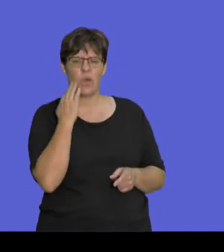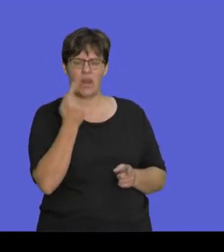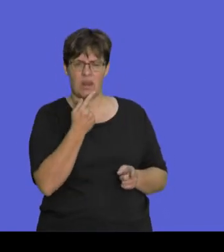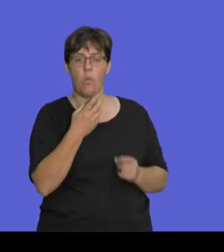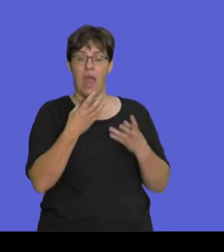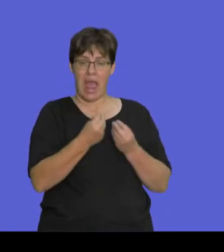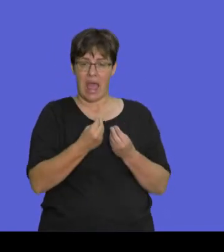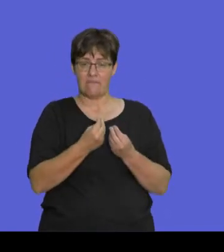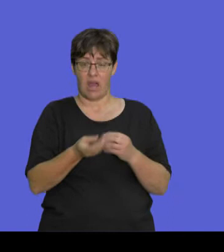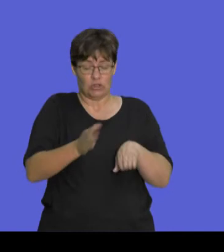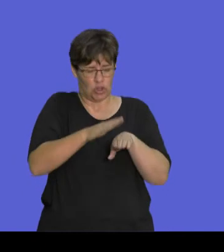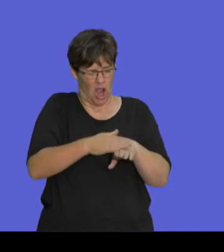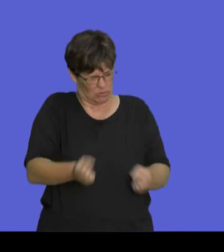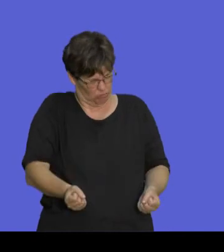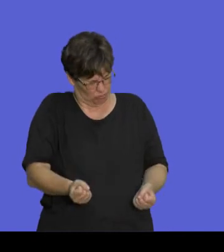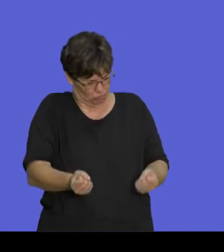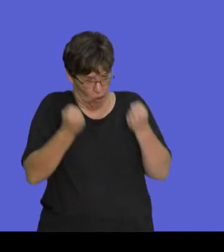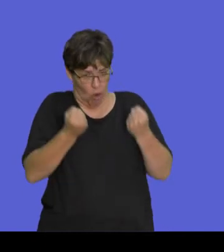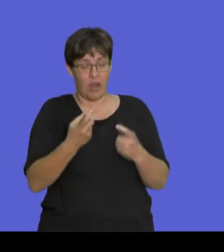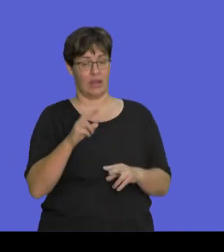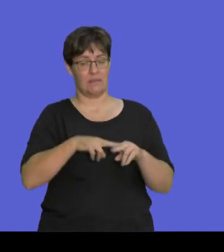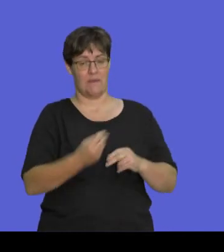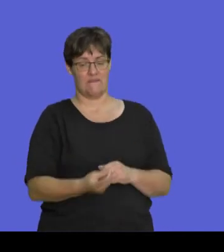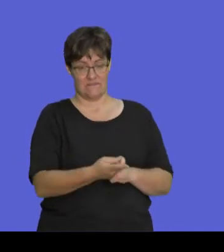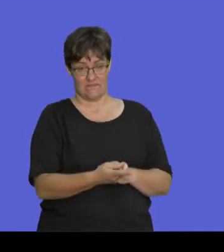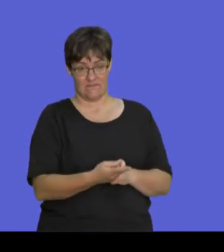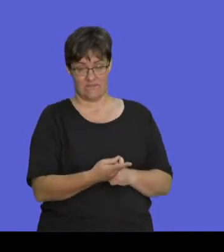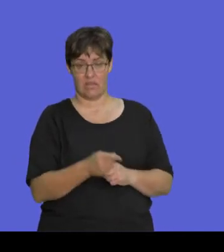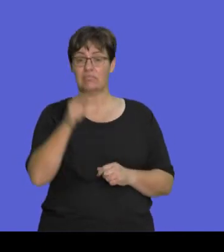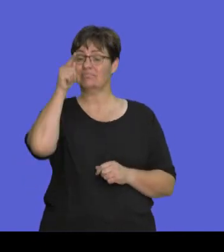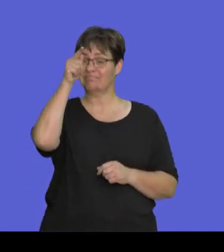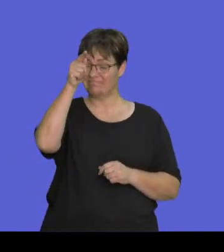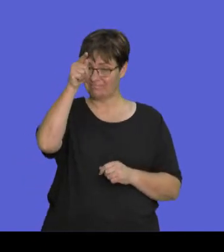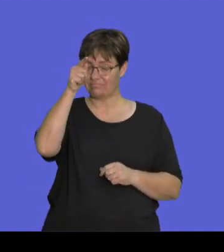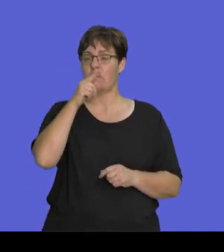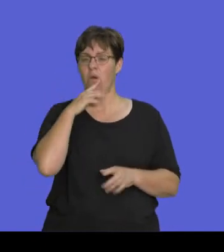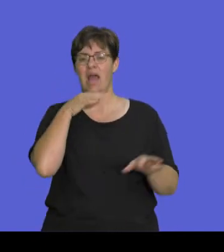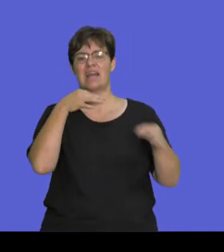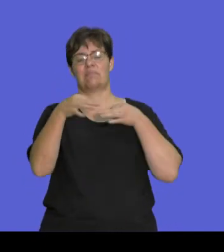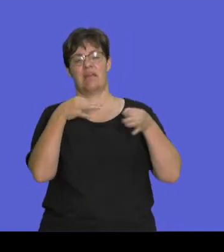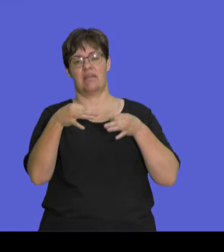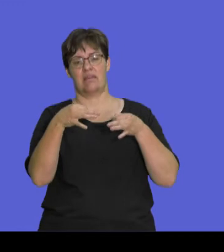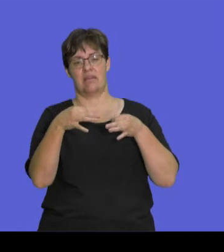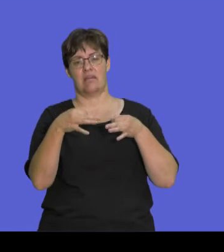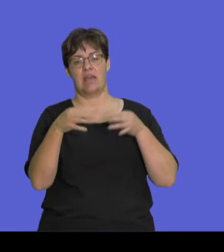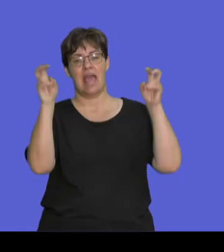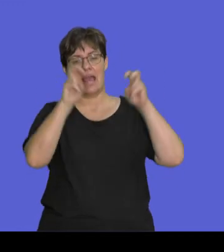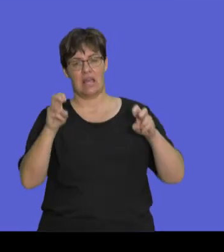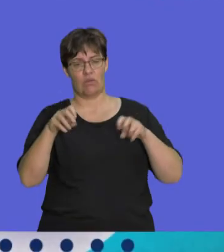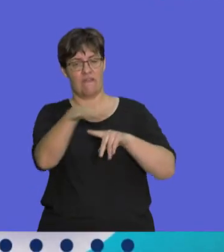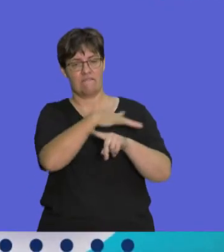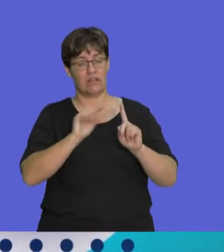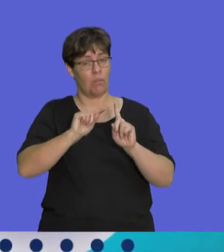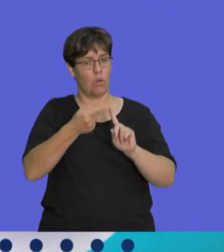of the charge that creates the field. Whereas this one is merely a definition of what electric field at a point is all